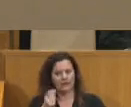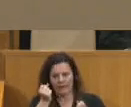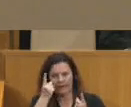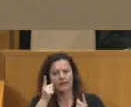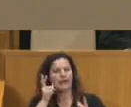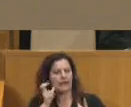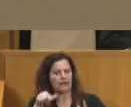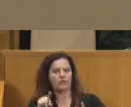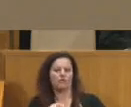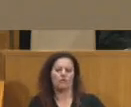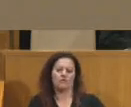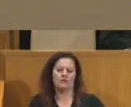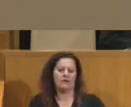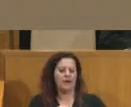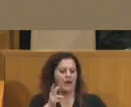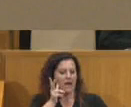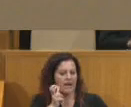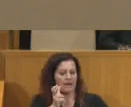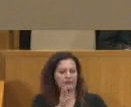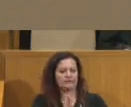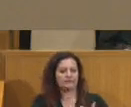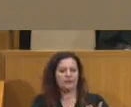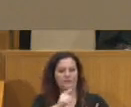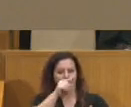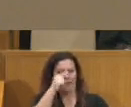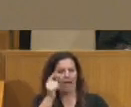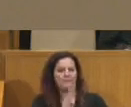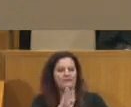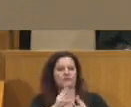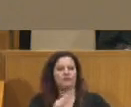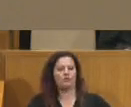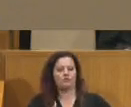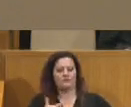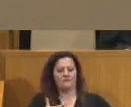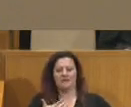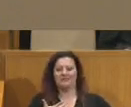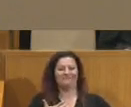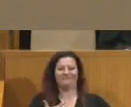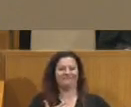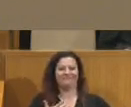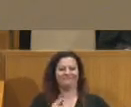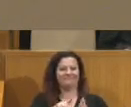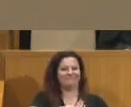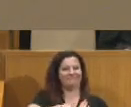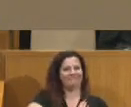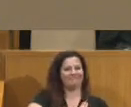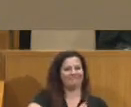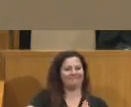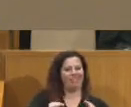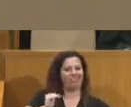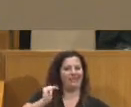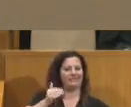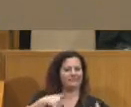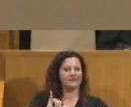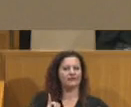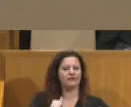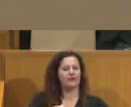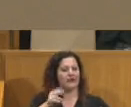walked from Friendship to Johnson C. Smith and talked to folks I saw along the way, business